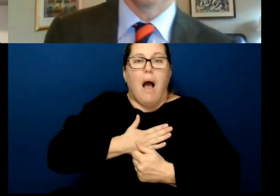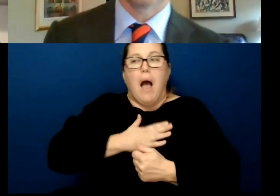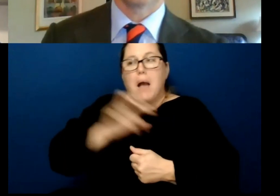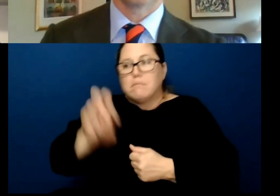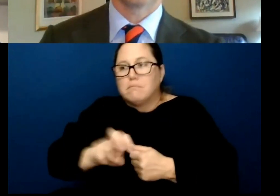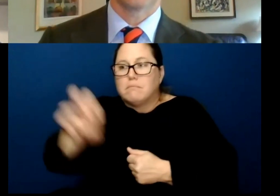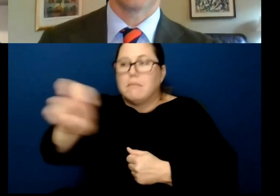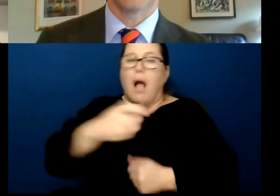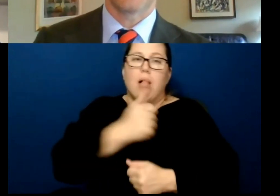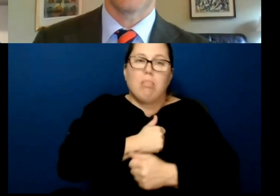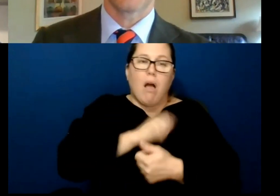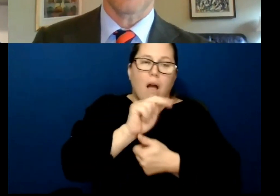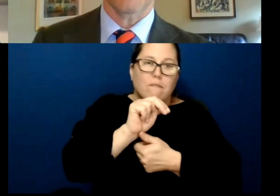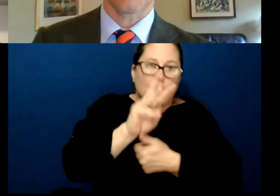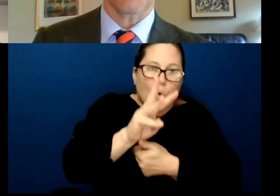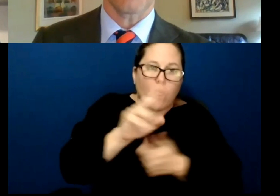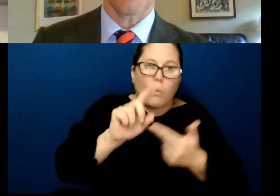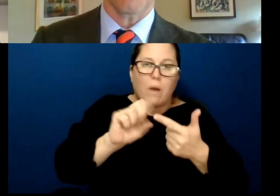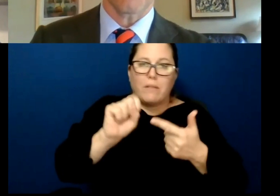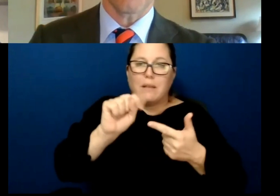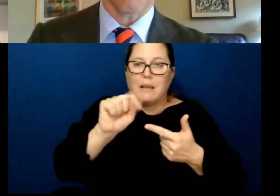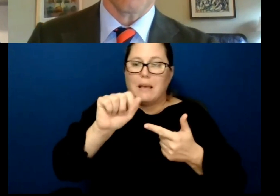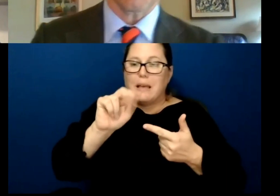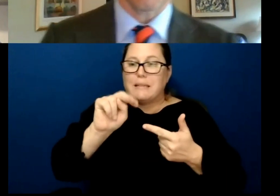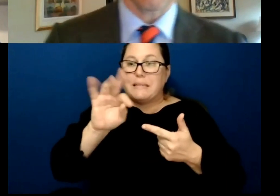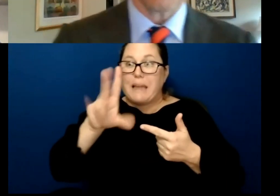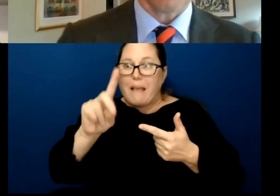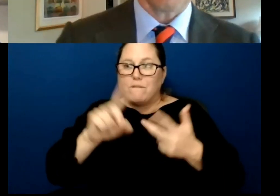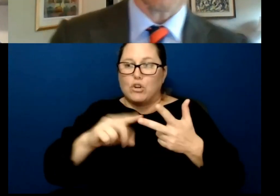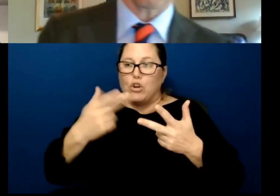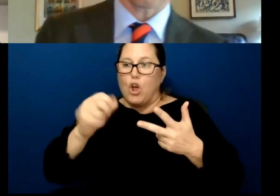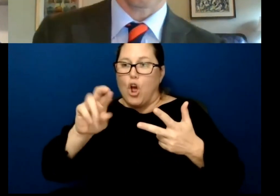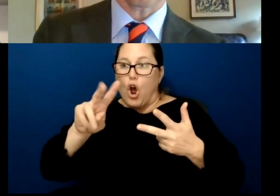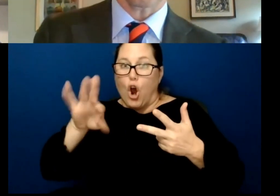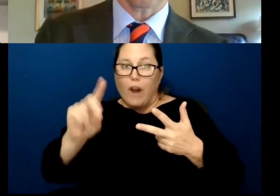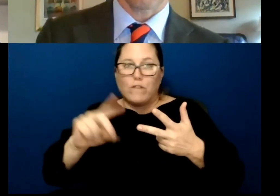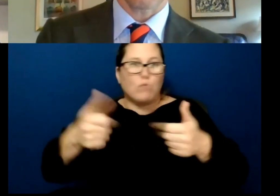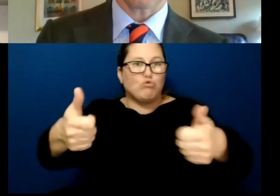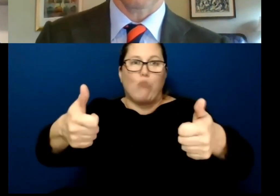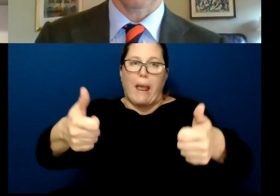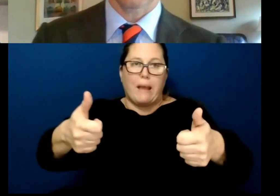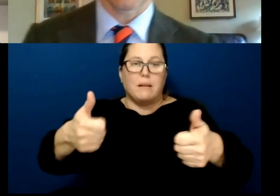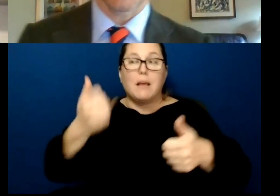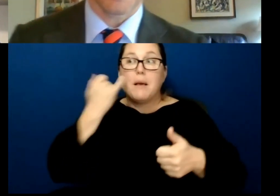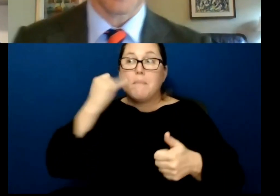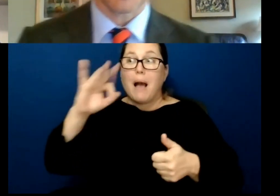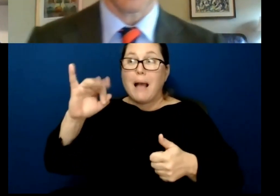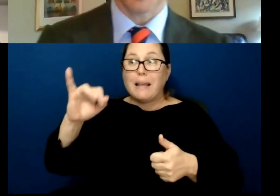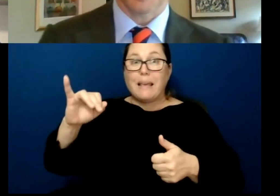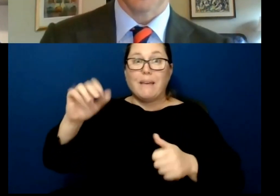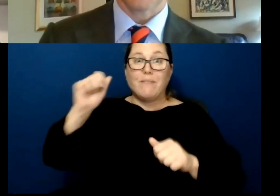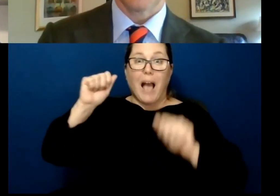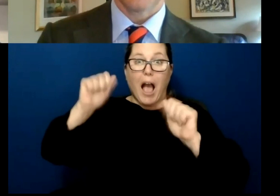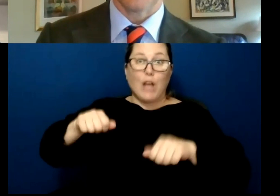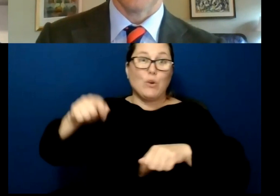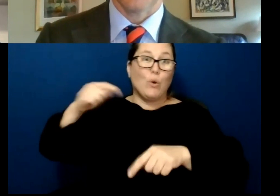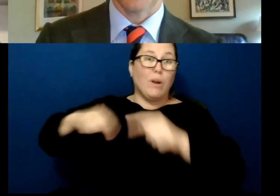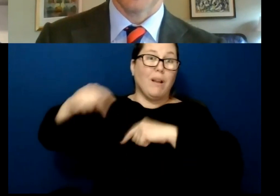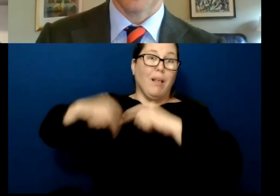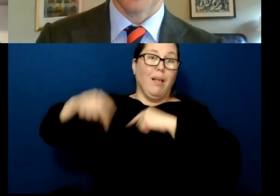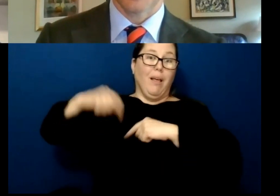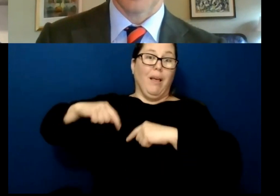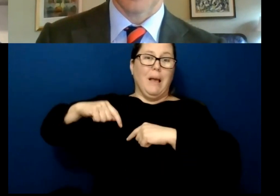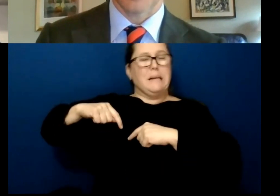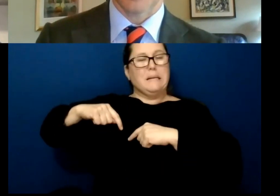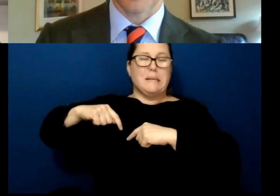at Northwestern and Stanford and Harvard, and it was great. But, if I were to go back now and go, maybe I should have